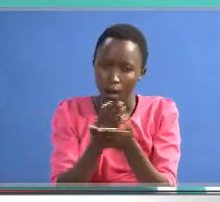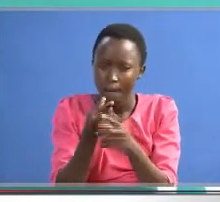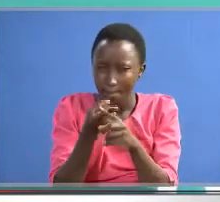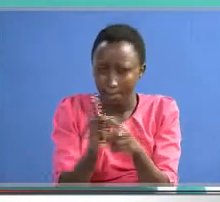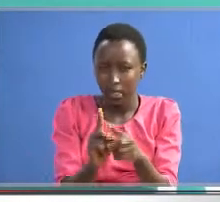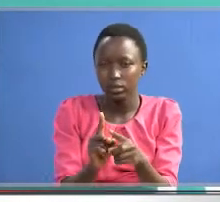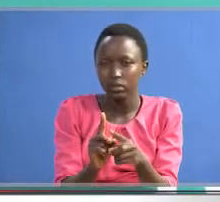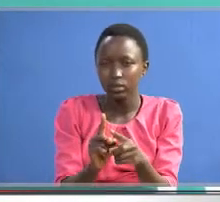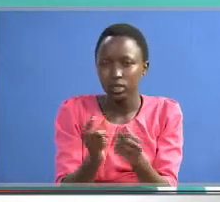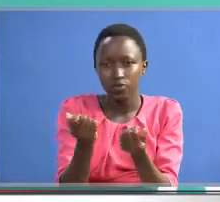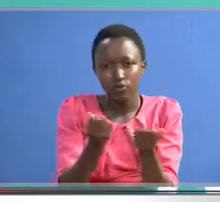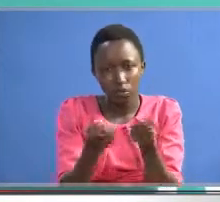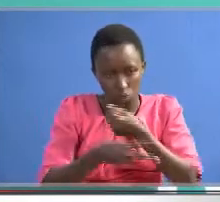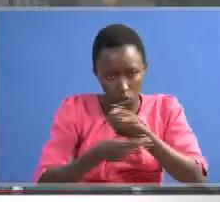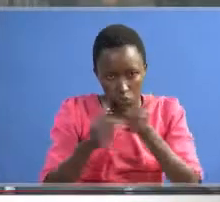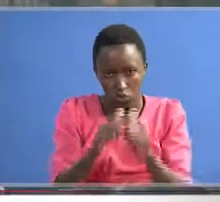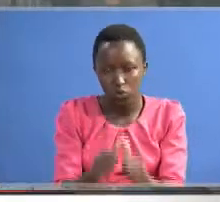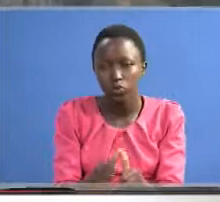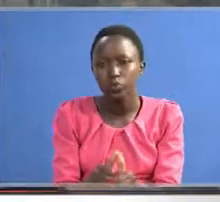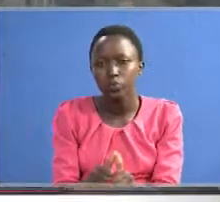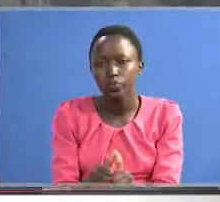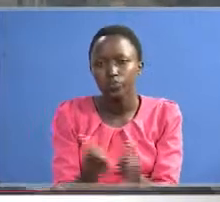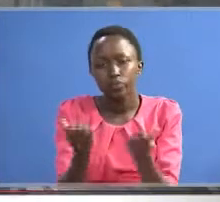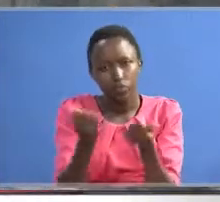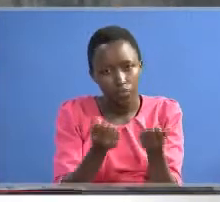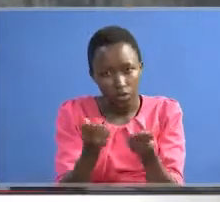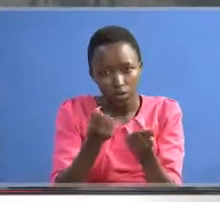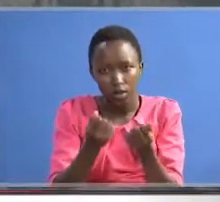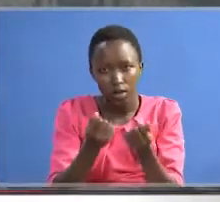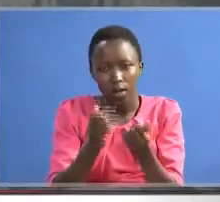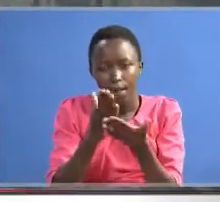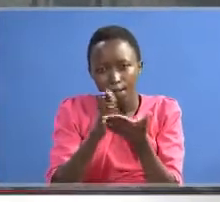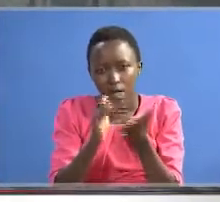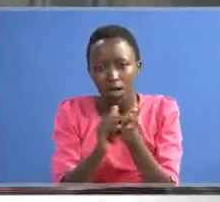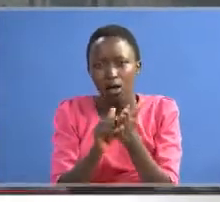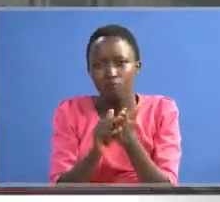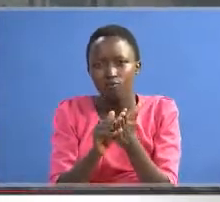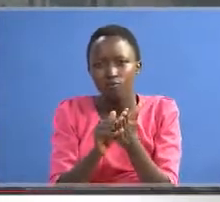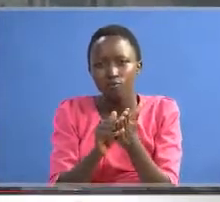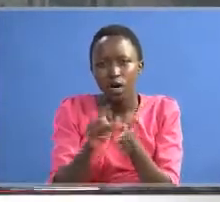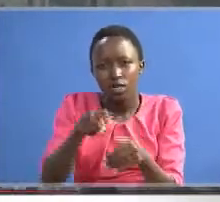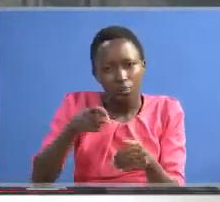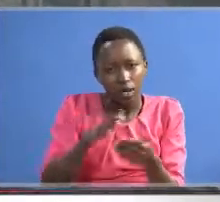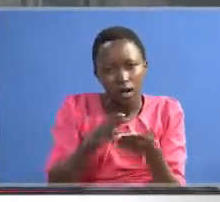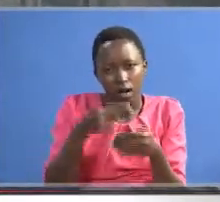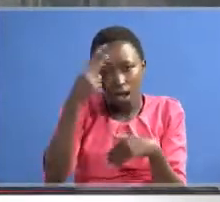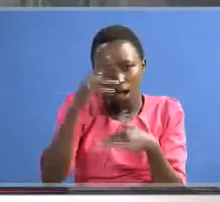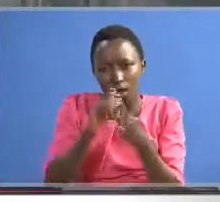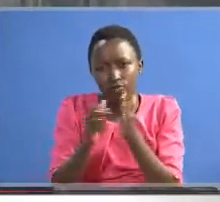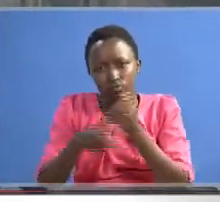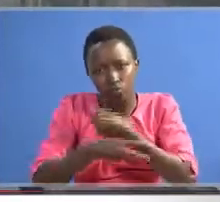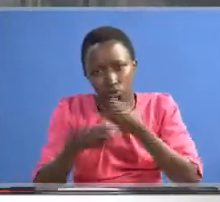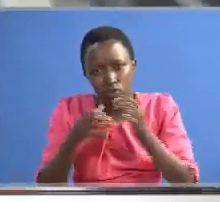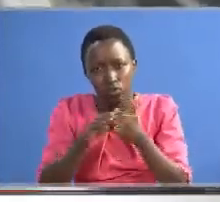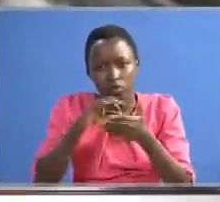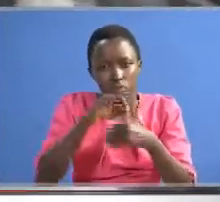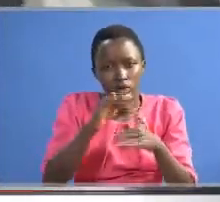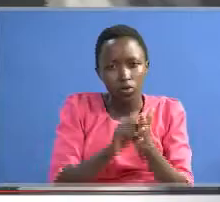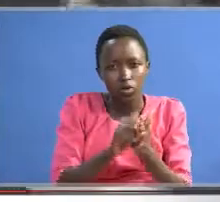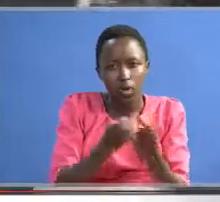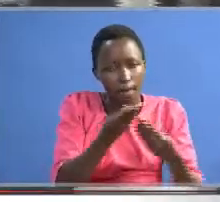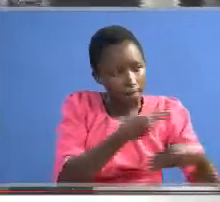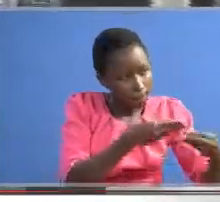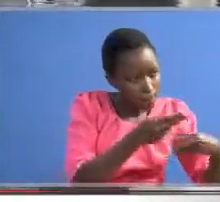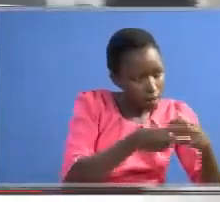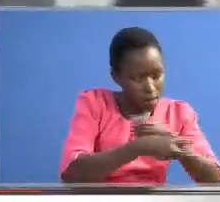but still vehicles are being stolen. Motor vehicle spare parts have a high demand, and for that reason, car theft syndicates have found a lucrative business